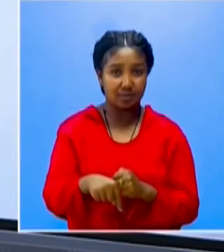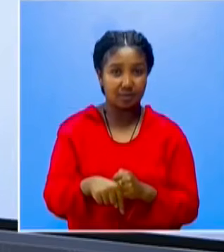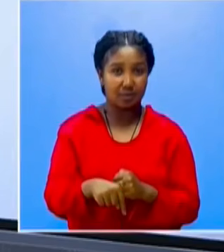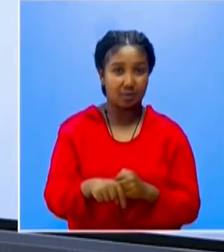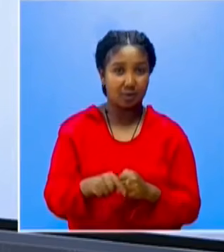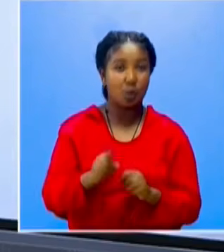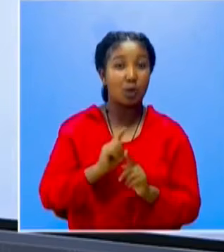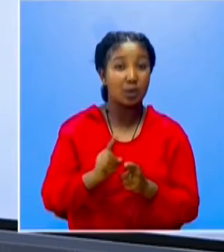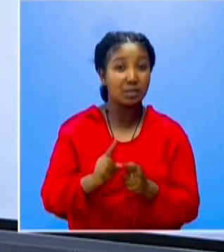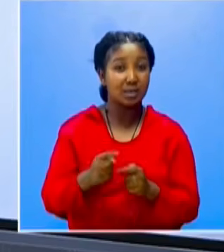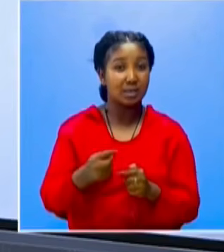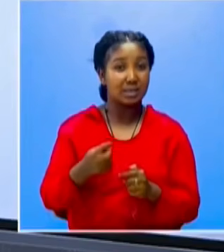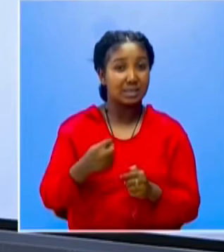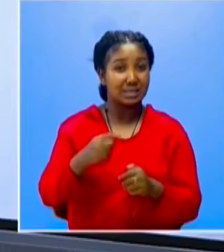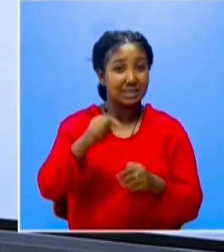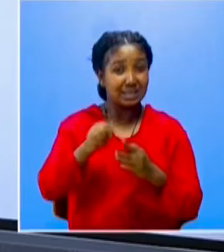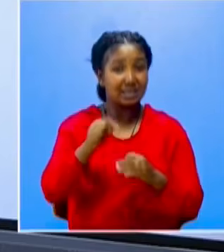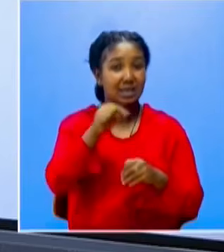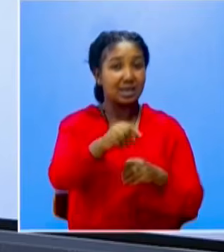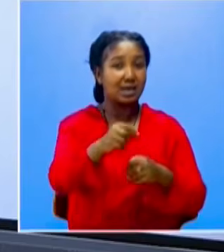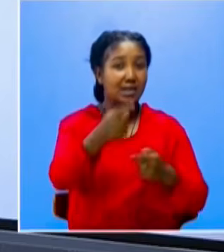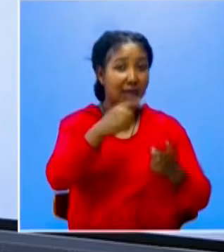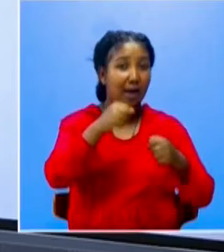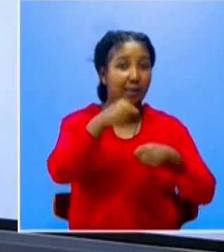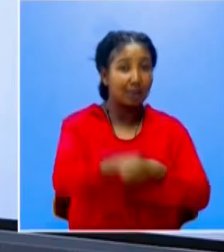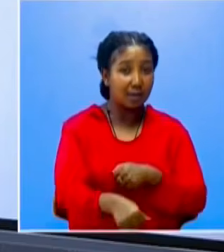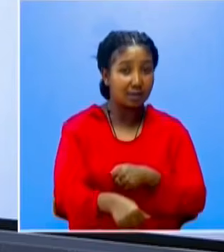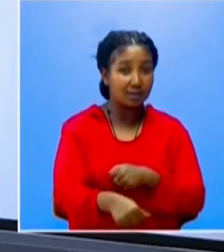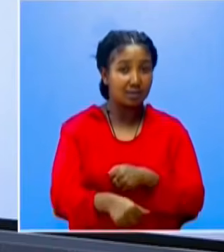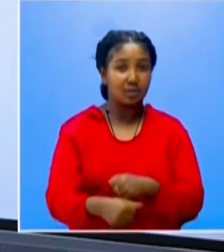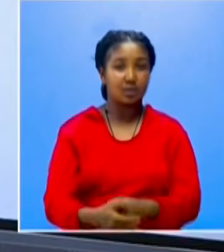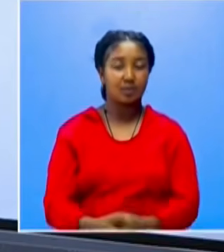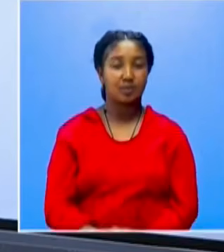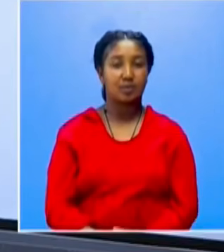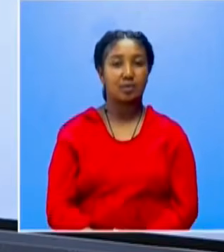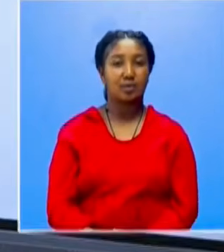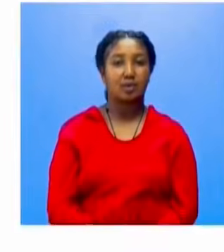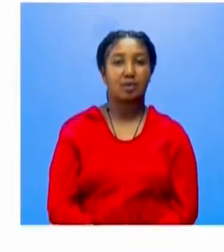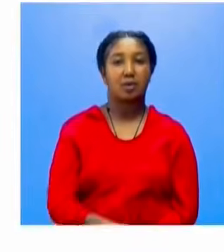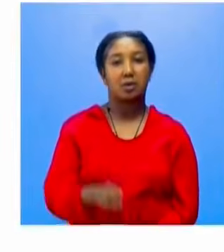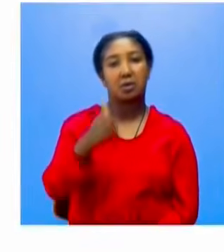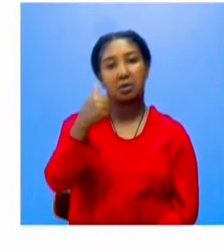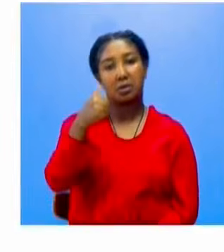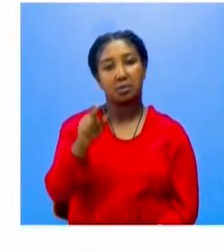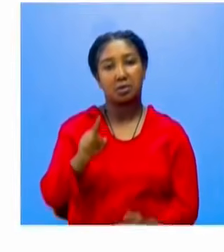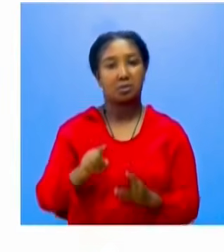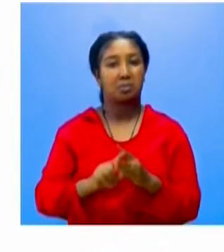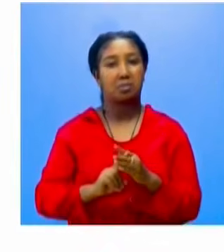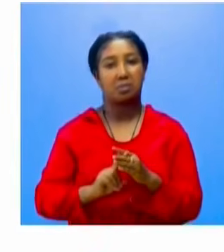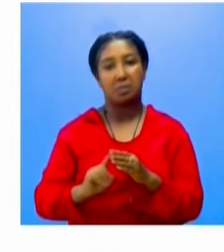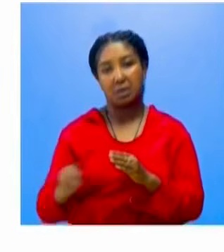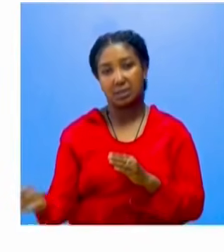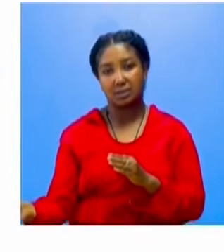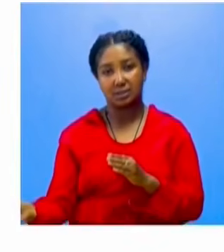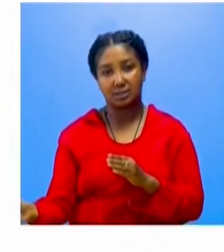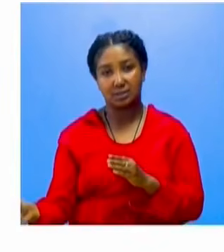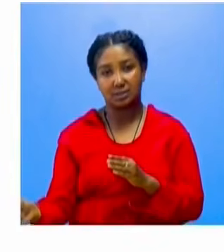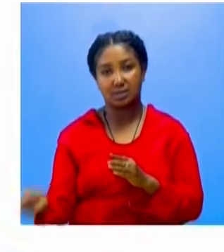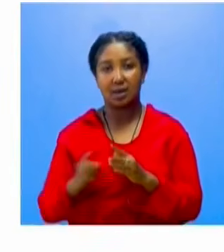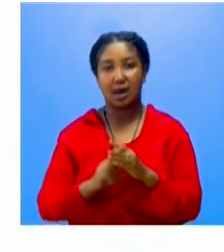what do I say? Since he came late, he missed